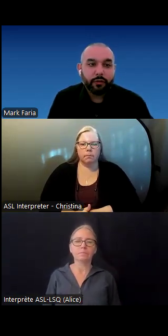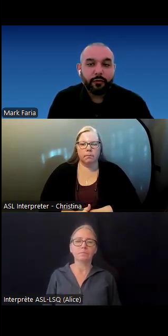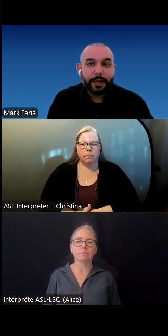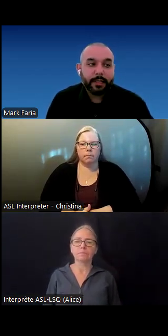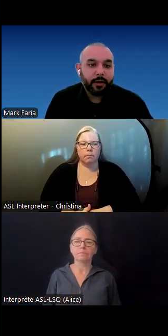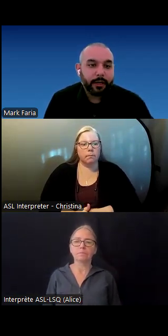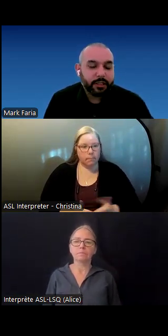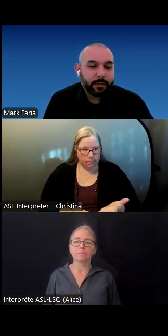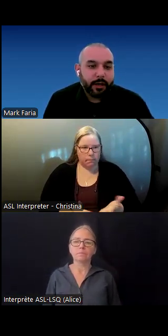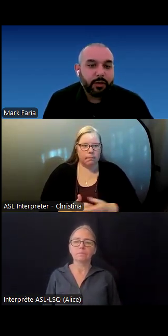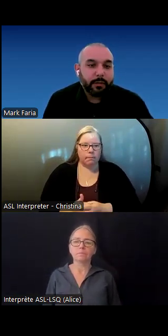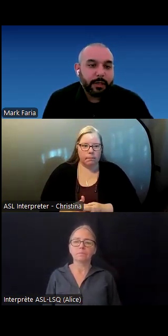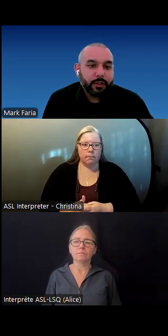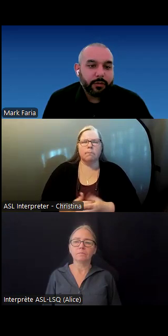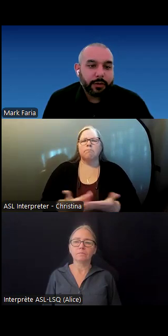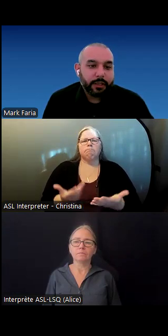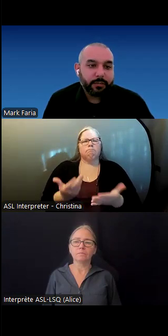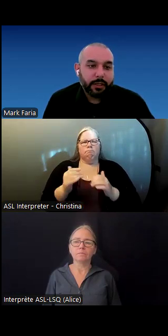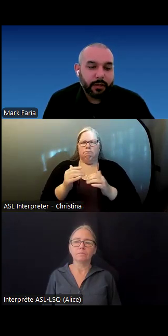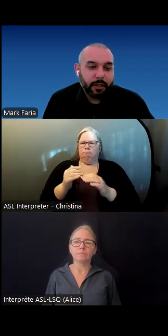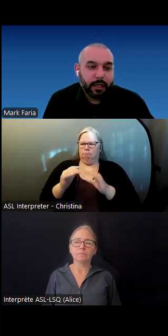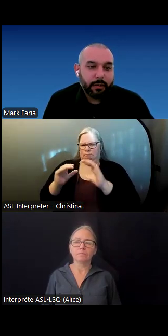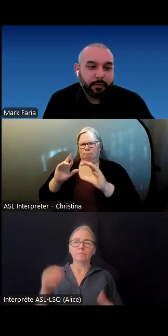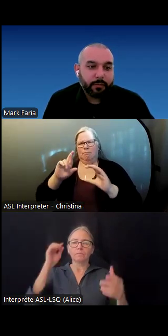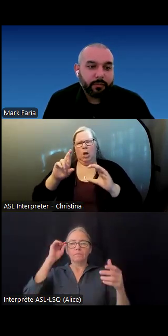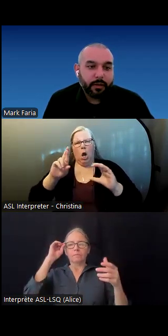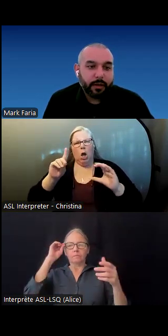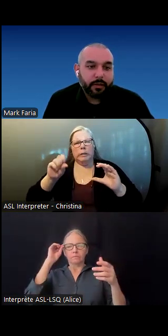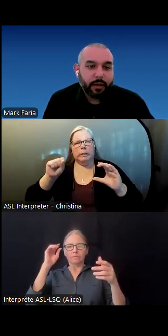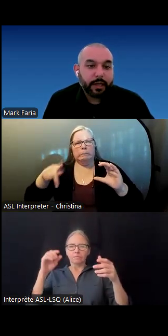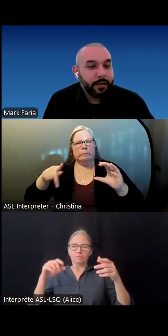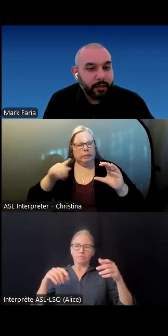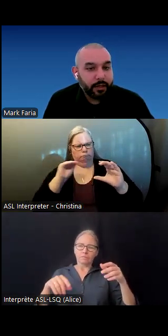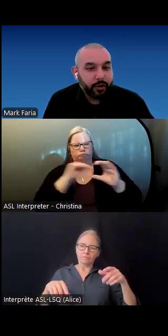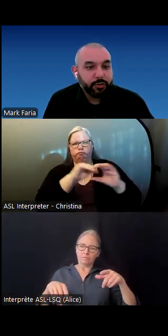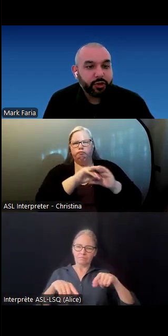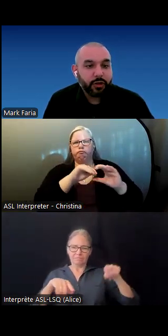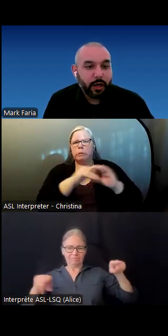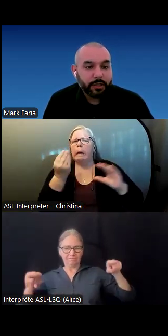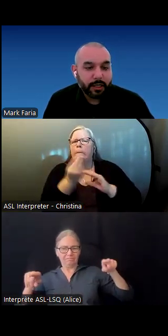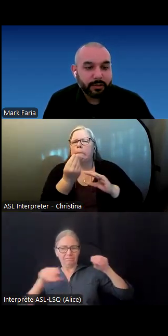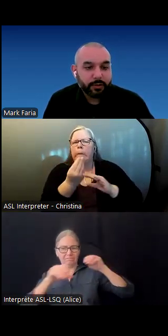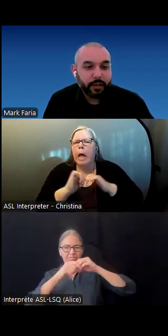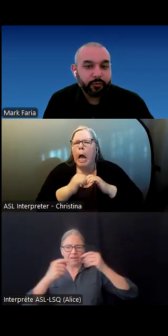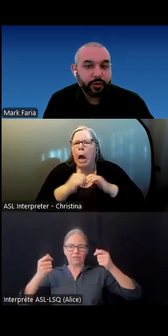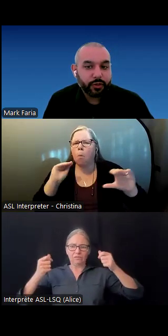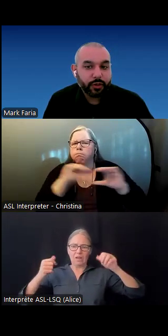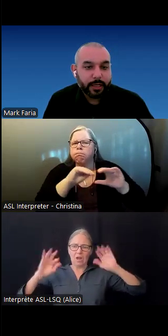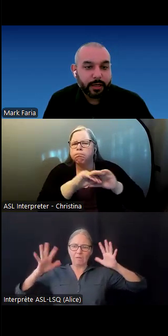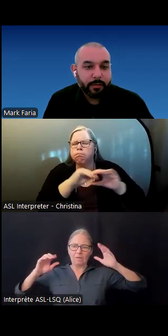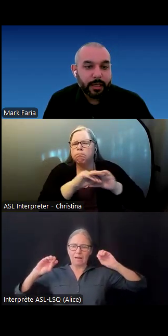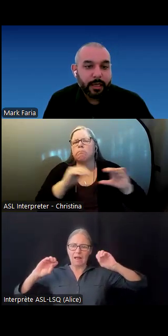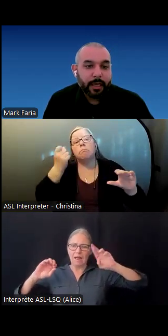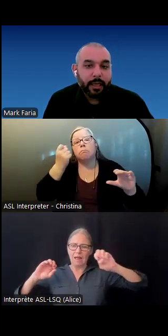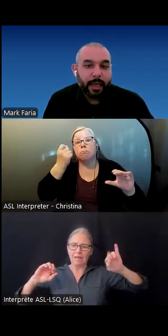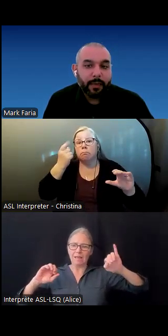So funding the RDSP, how do you get money into an RDSP? Again, the contributions are non-deductible, so they don't reduce your